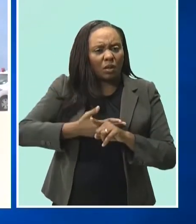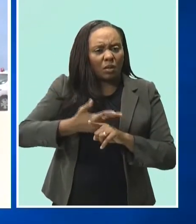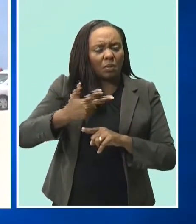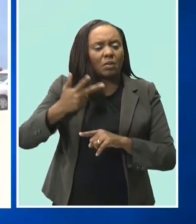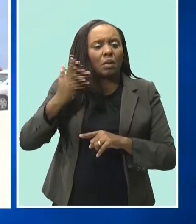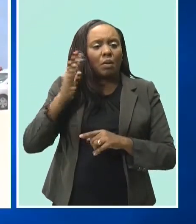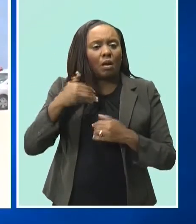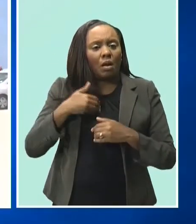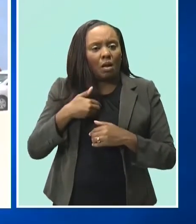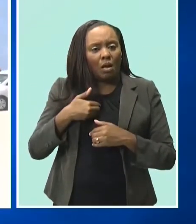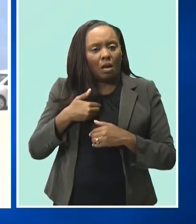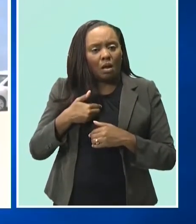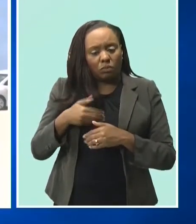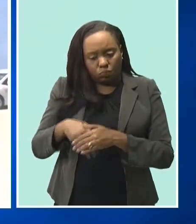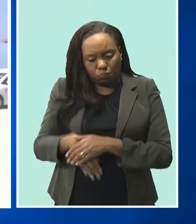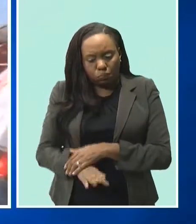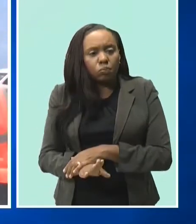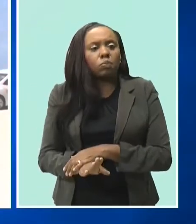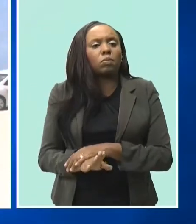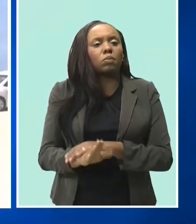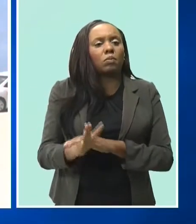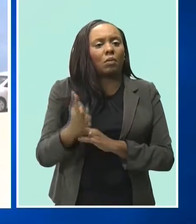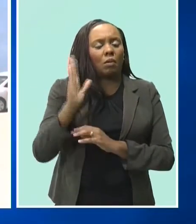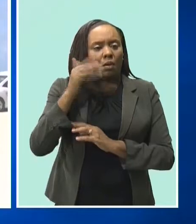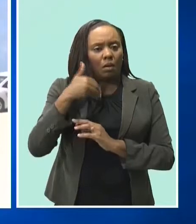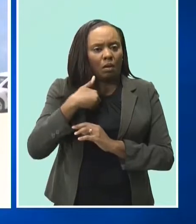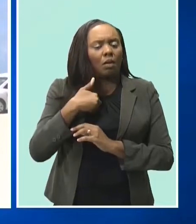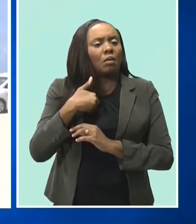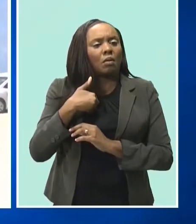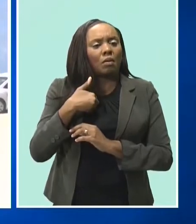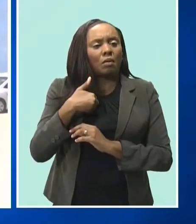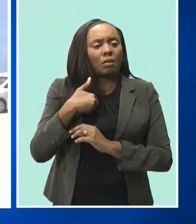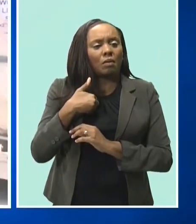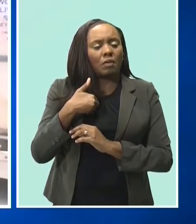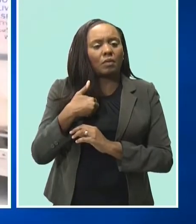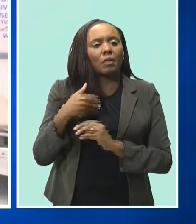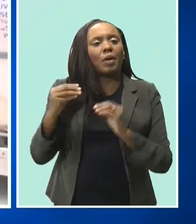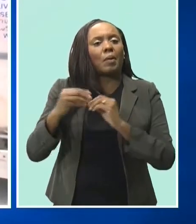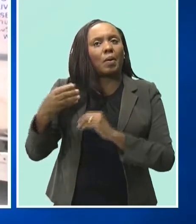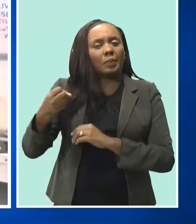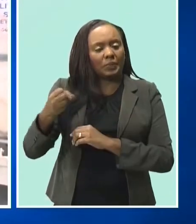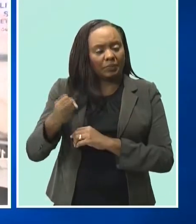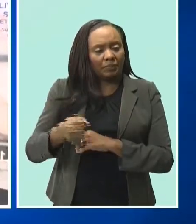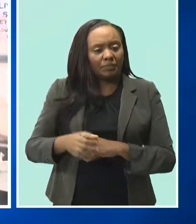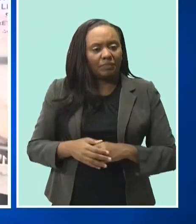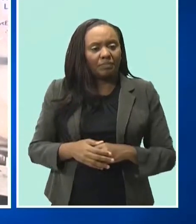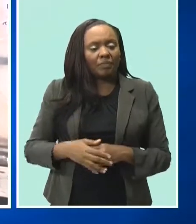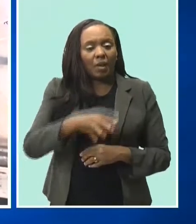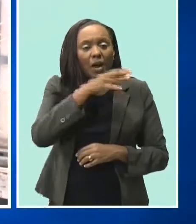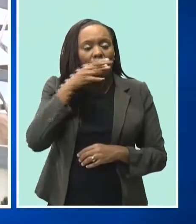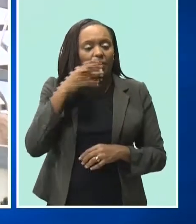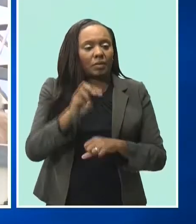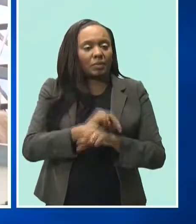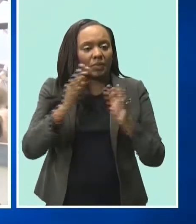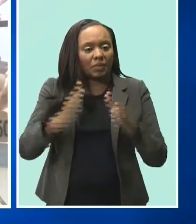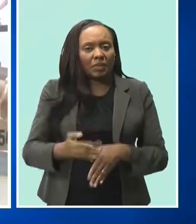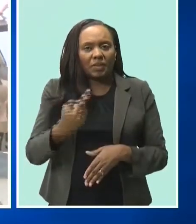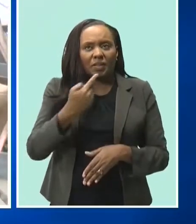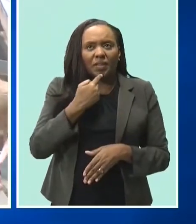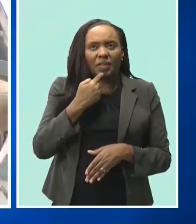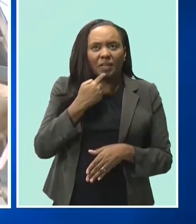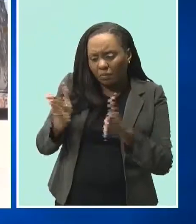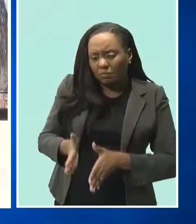of a number of steps that will be taken to bring the force in line with modern police management structures. The Attorney General